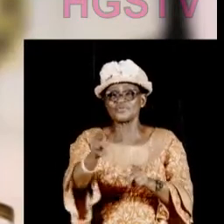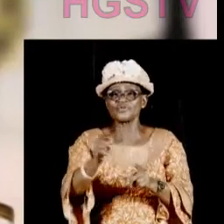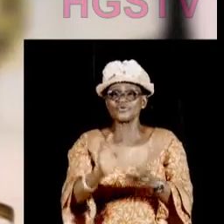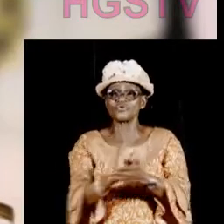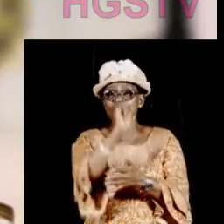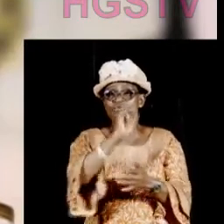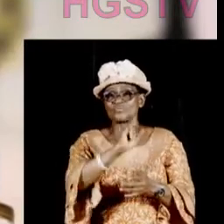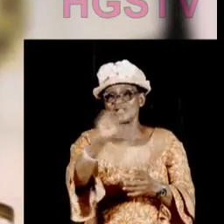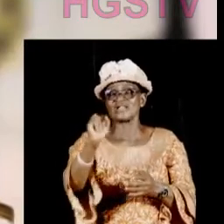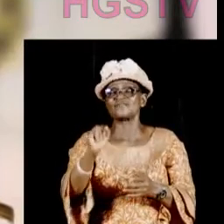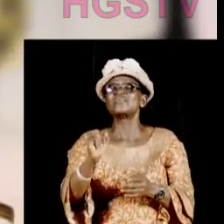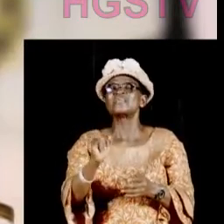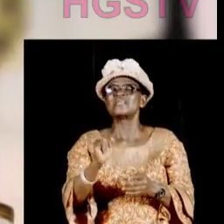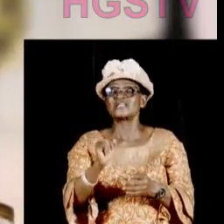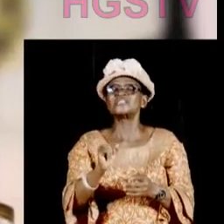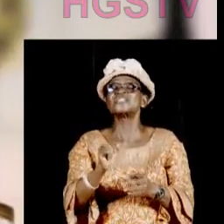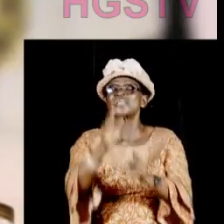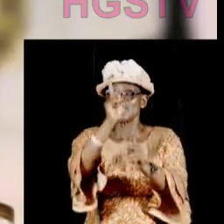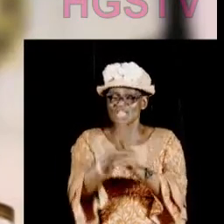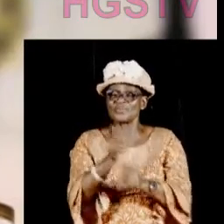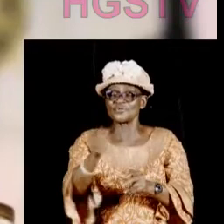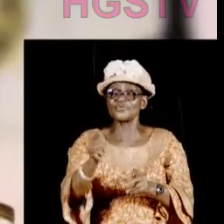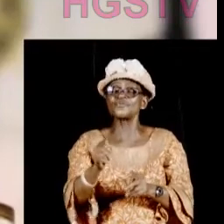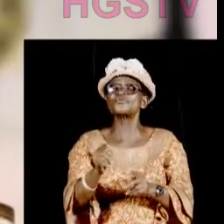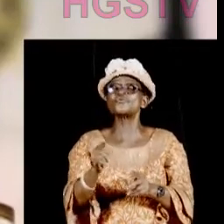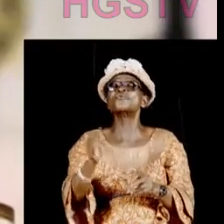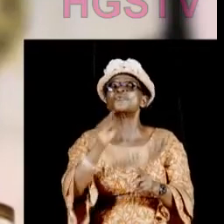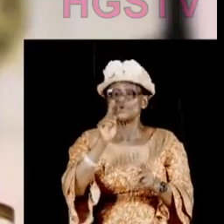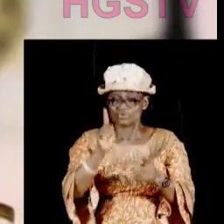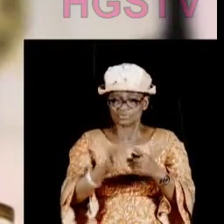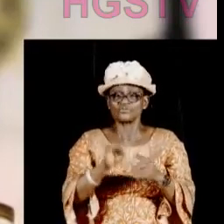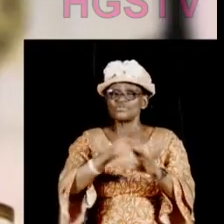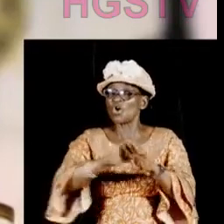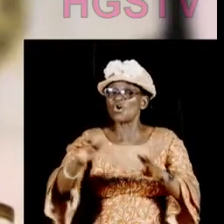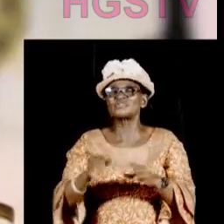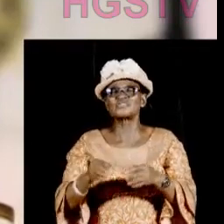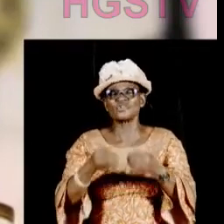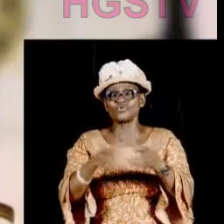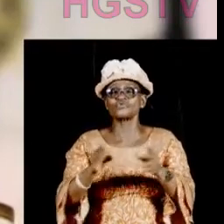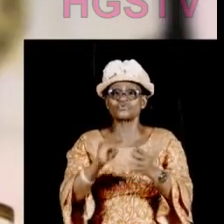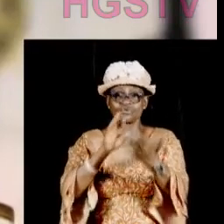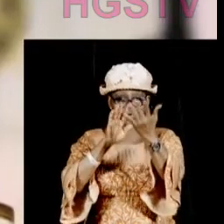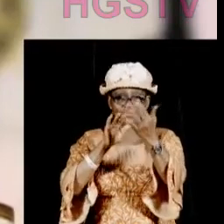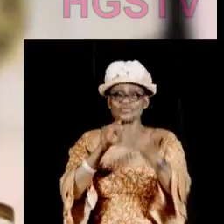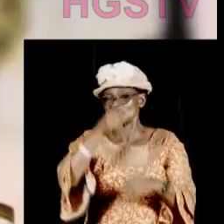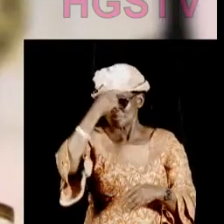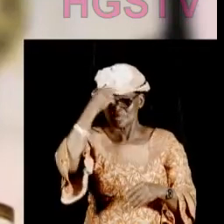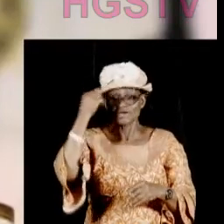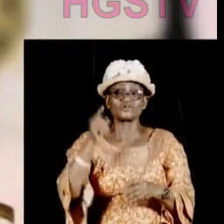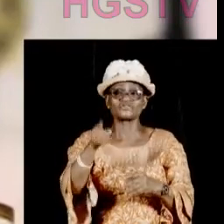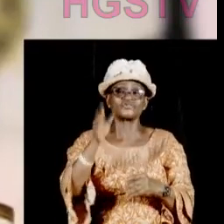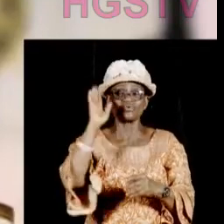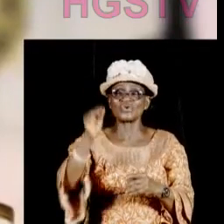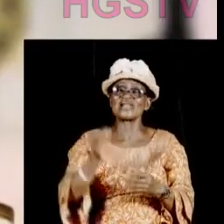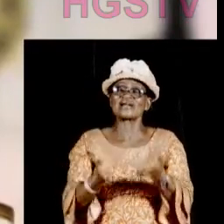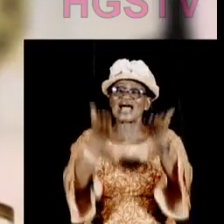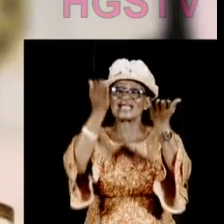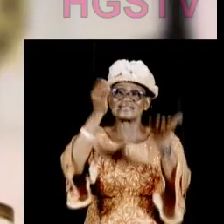trusting. Hope keep you being motivated. Don't lose hope, because you will rise again.